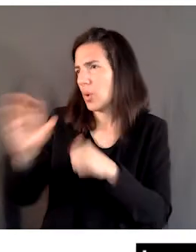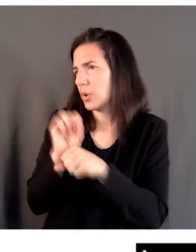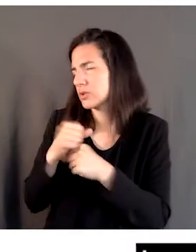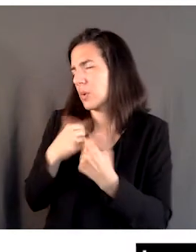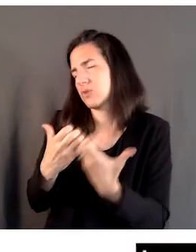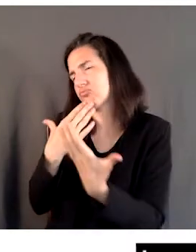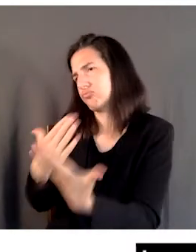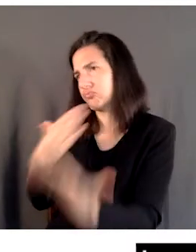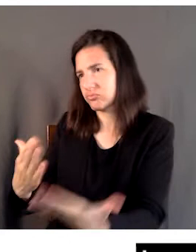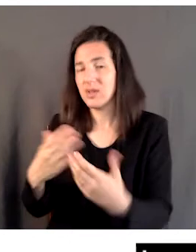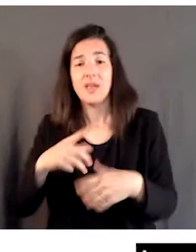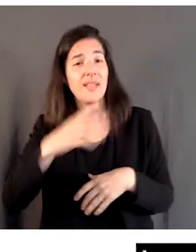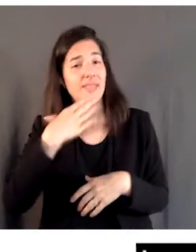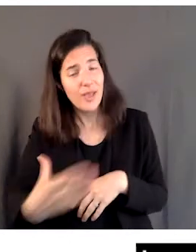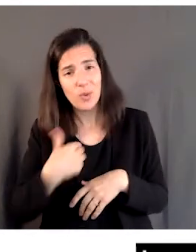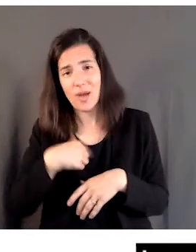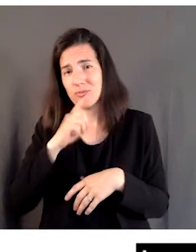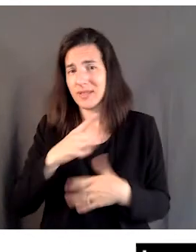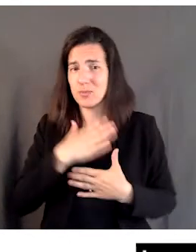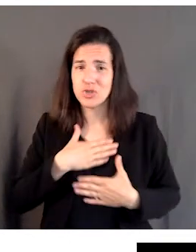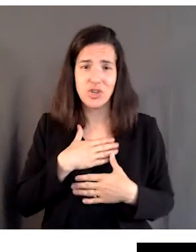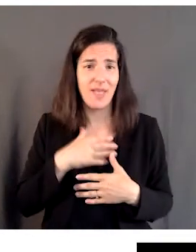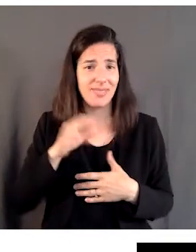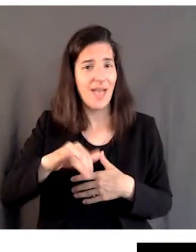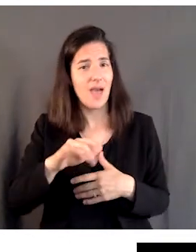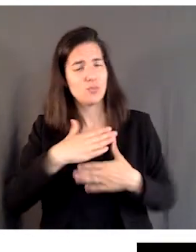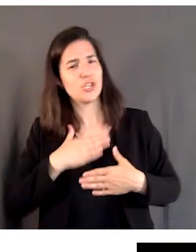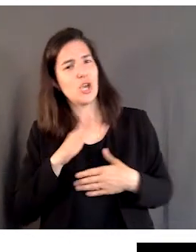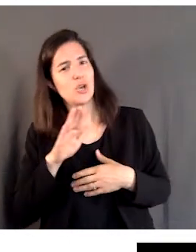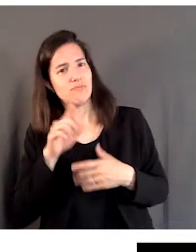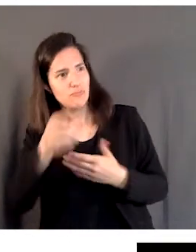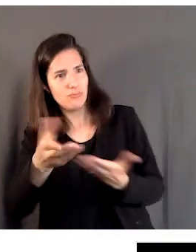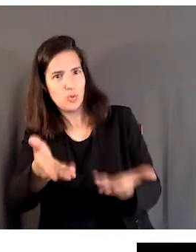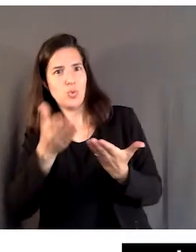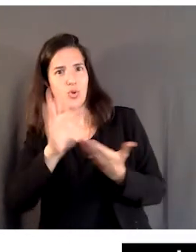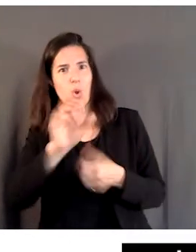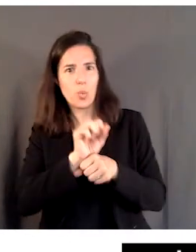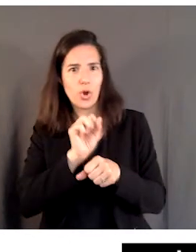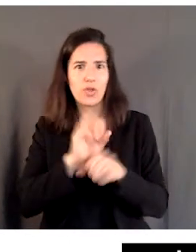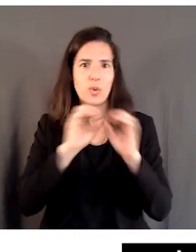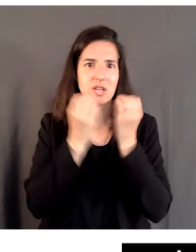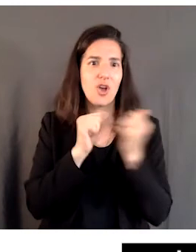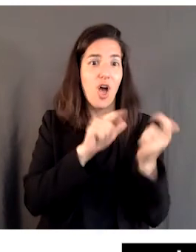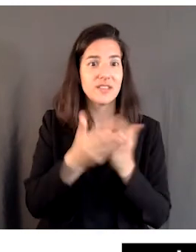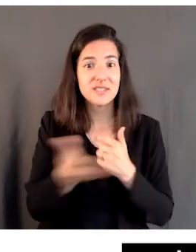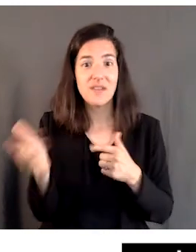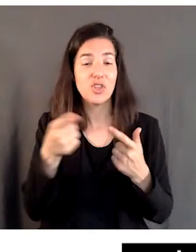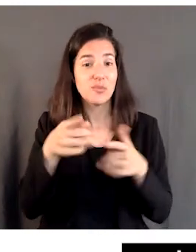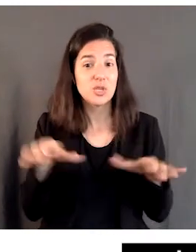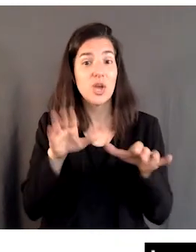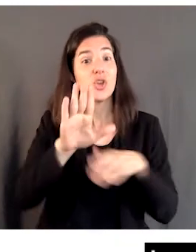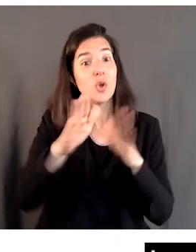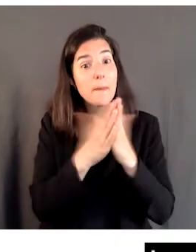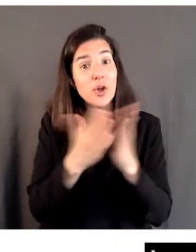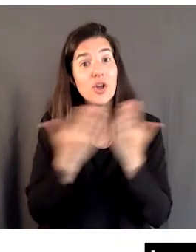us. I really, really appreciate that. I appreciate you, your work, the organization, all of the stuff that you've been doing, your book, and you've